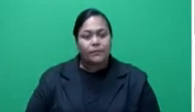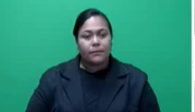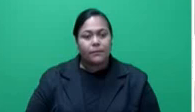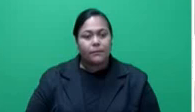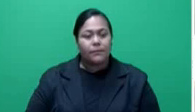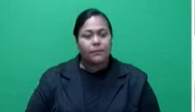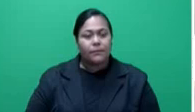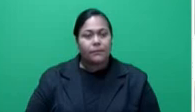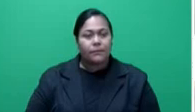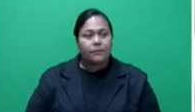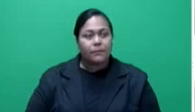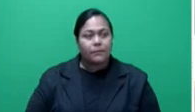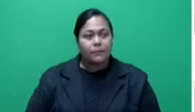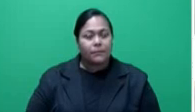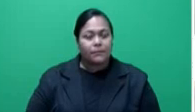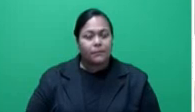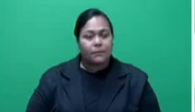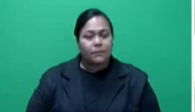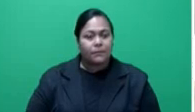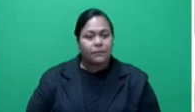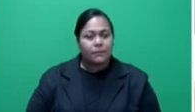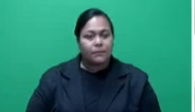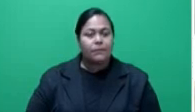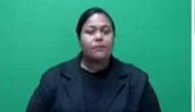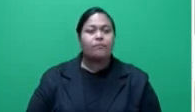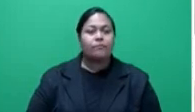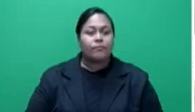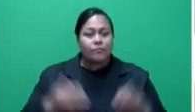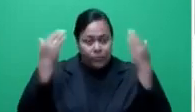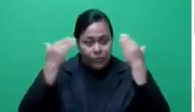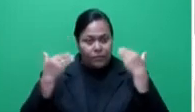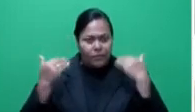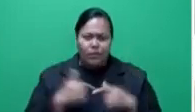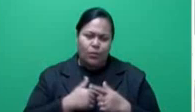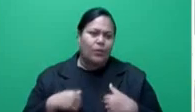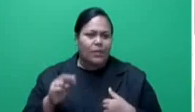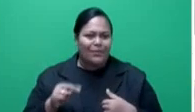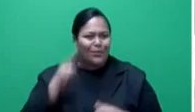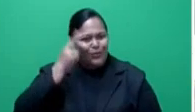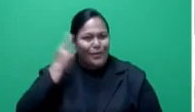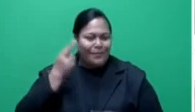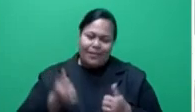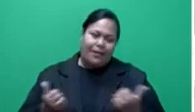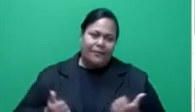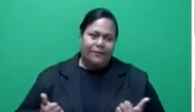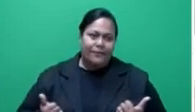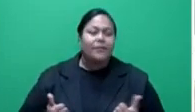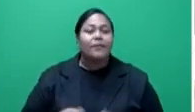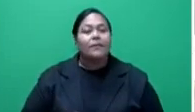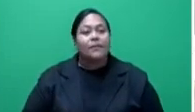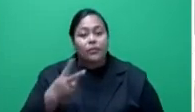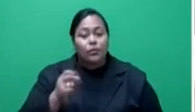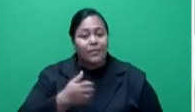Mr. Speaker, sir, Mr. Speaker, sir, we all need to come away from La La Land. Mr. Speaker, sir, in the 2018-2019